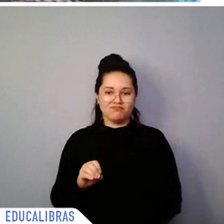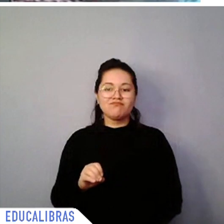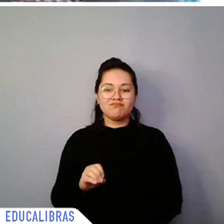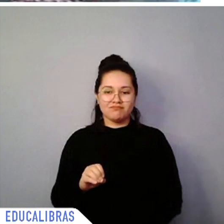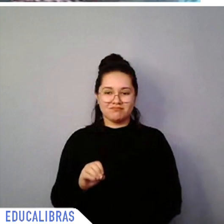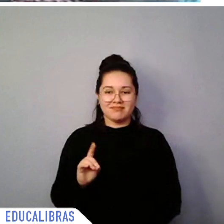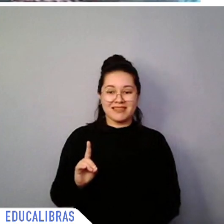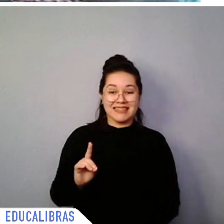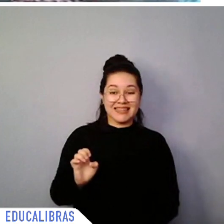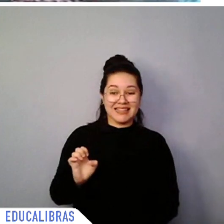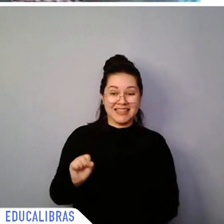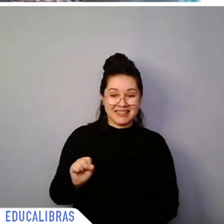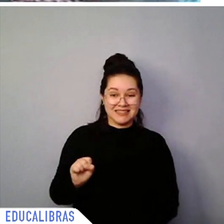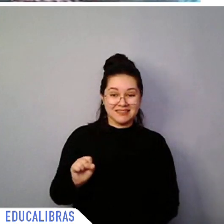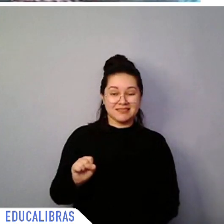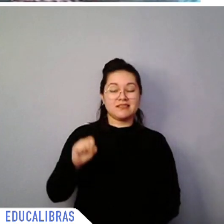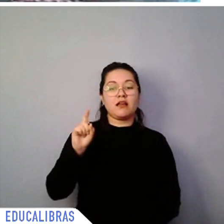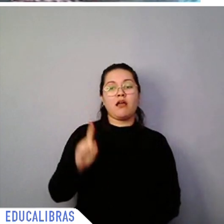decommunication, if so,